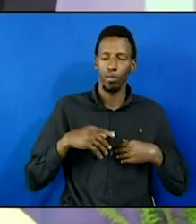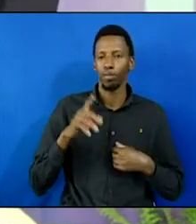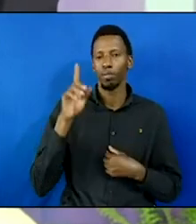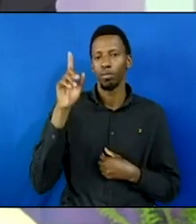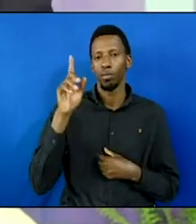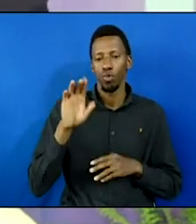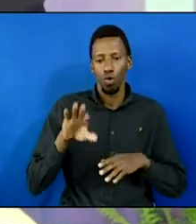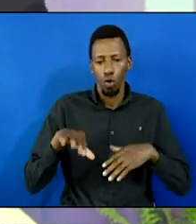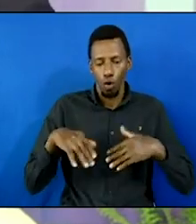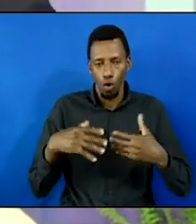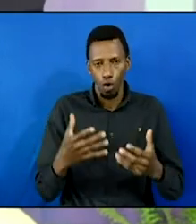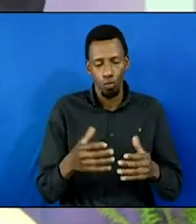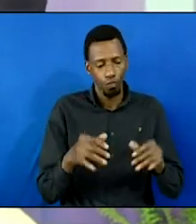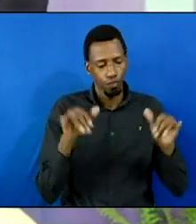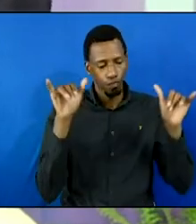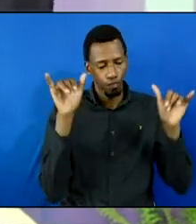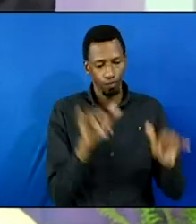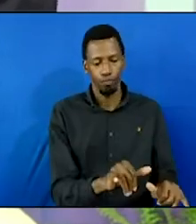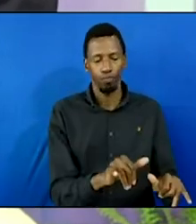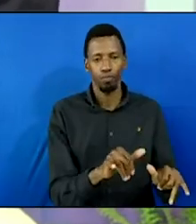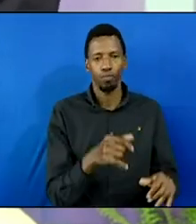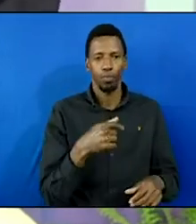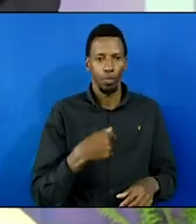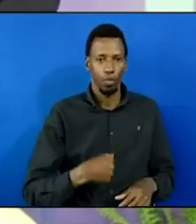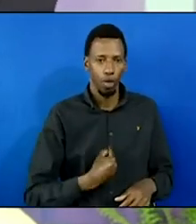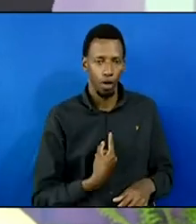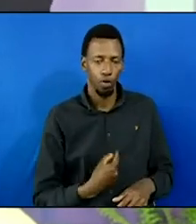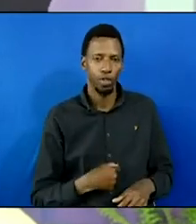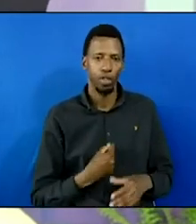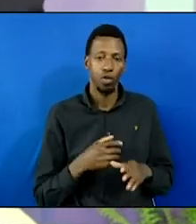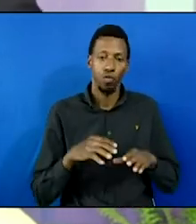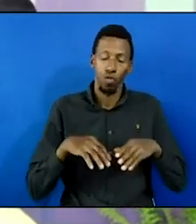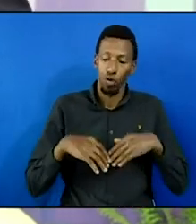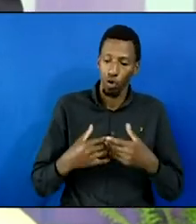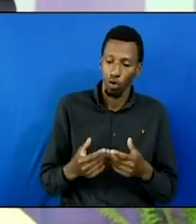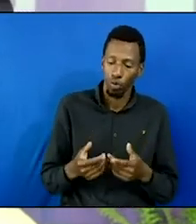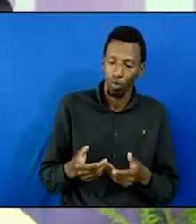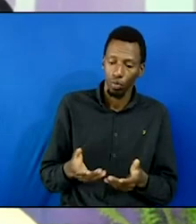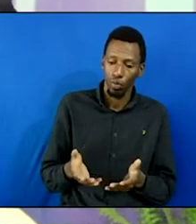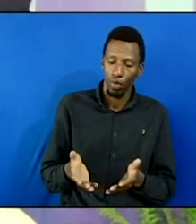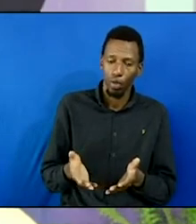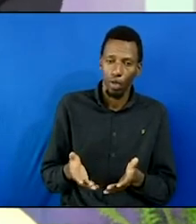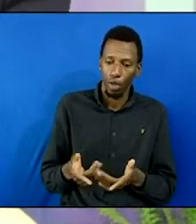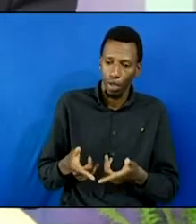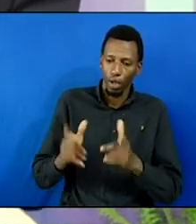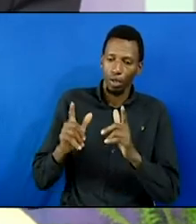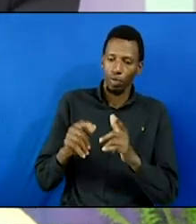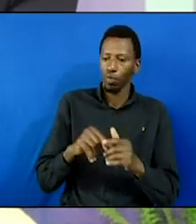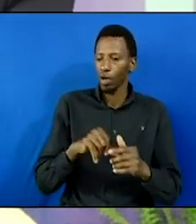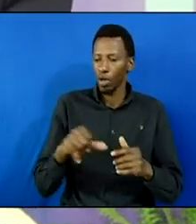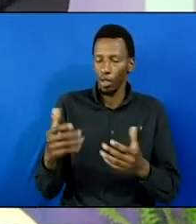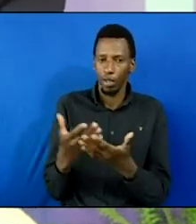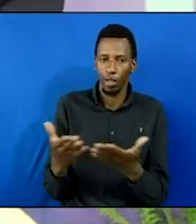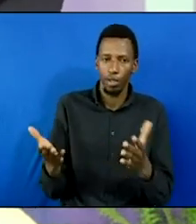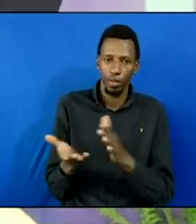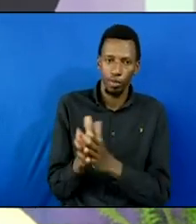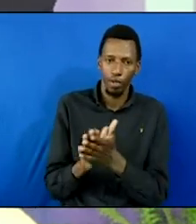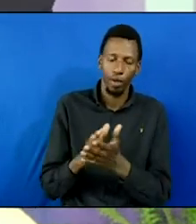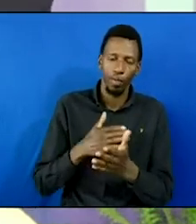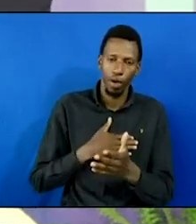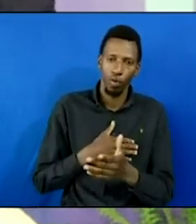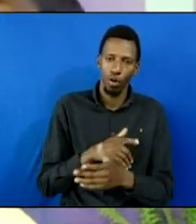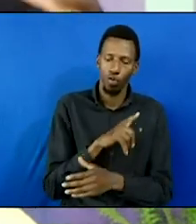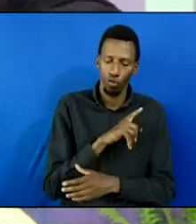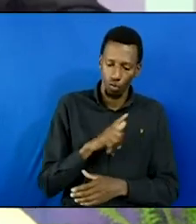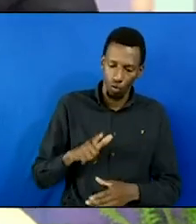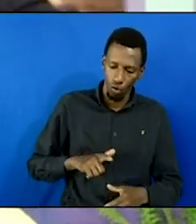or remain in the lordship of ourselves or allow some other things to be our Lord and our Master,